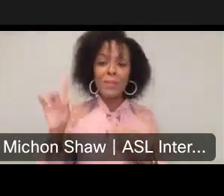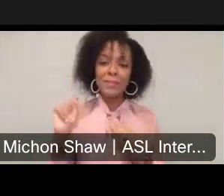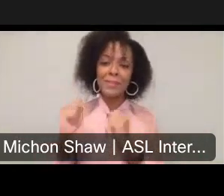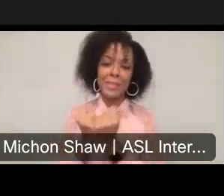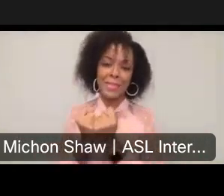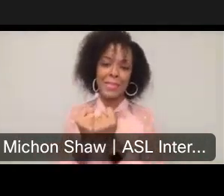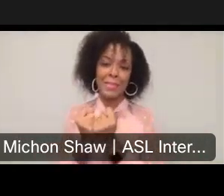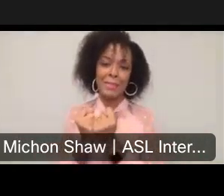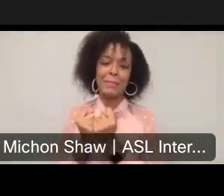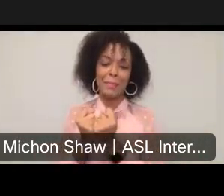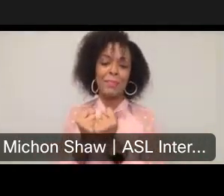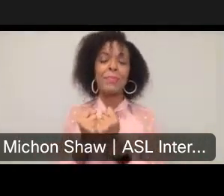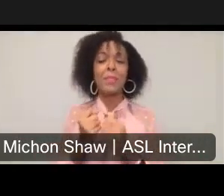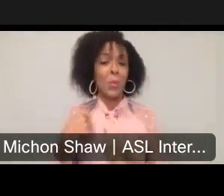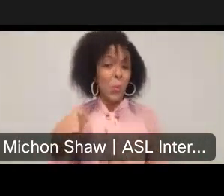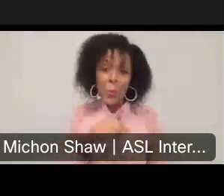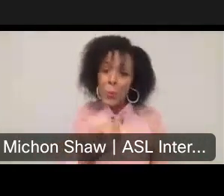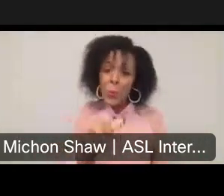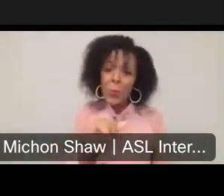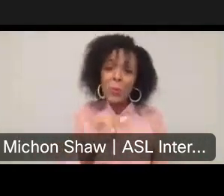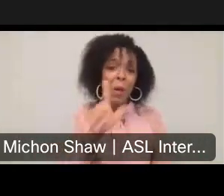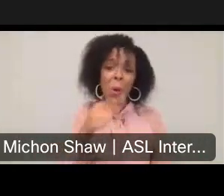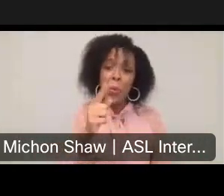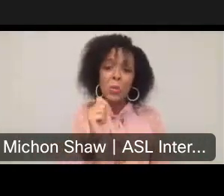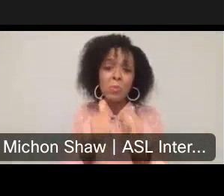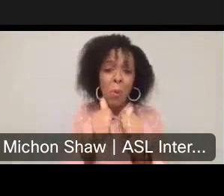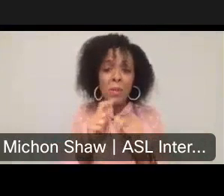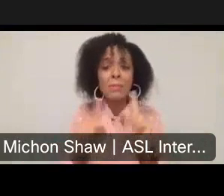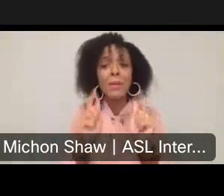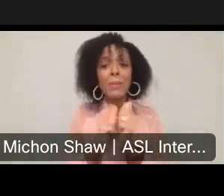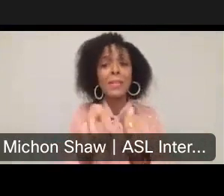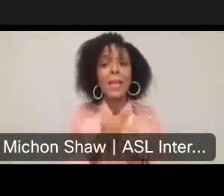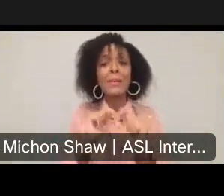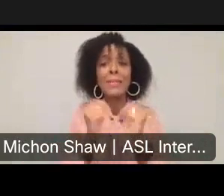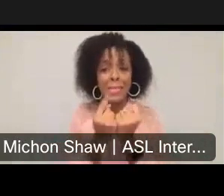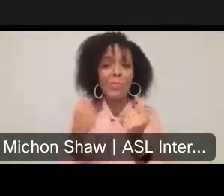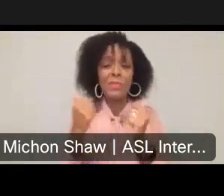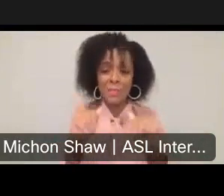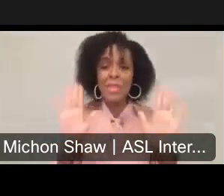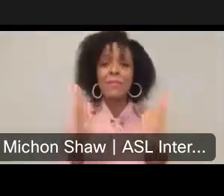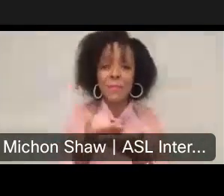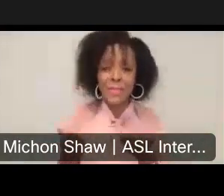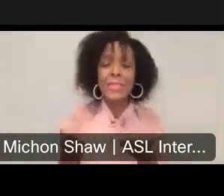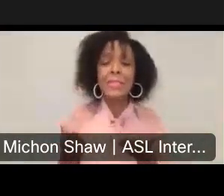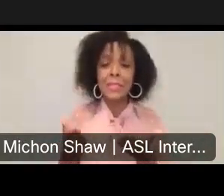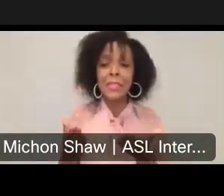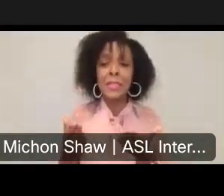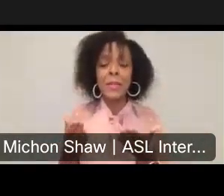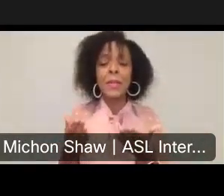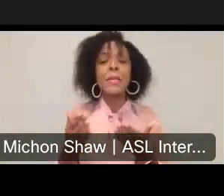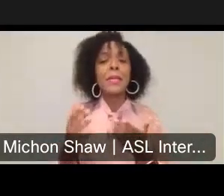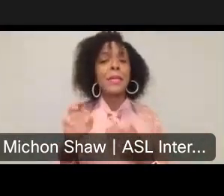do for our team. But when there is communication, as Mrs. Dudley says, when we have communication,